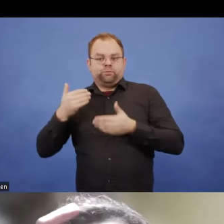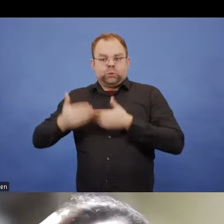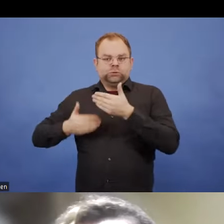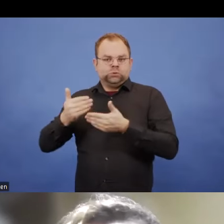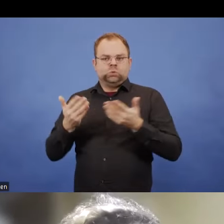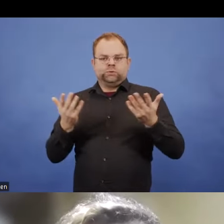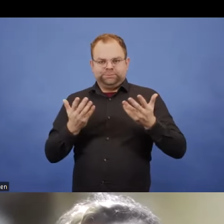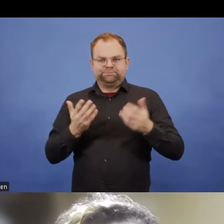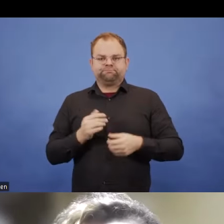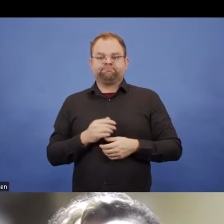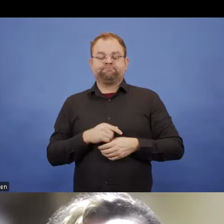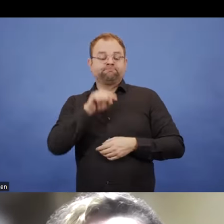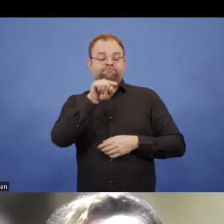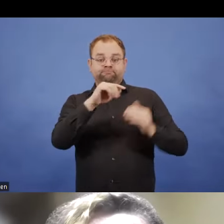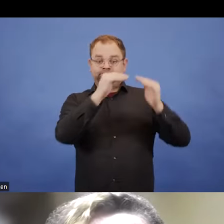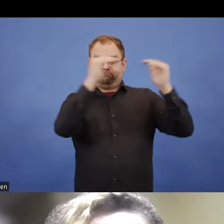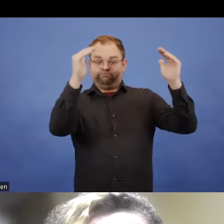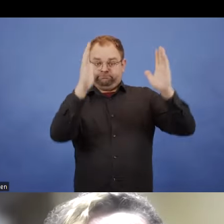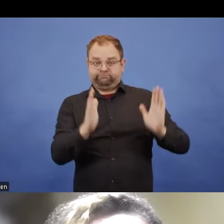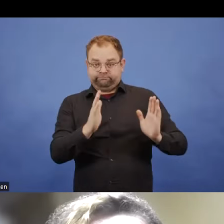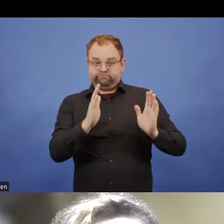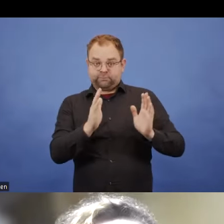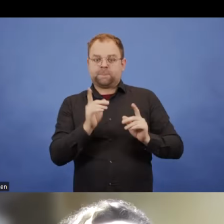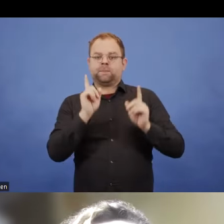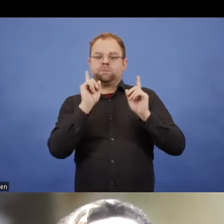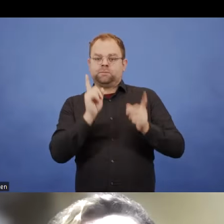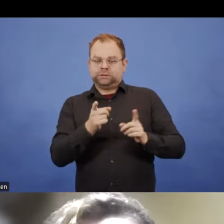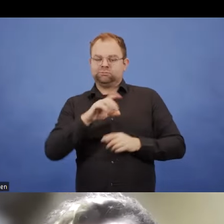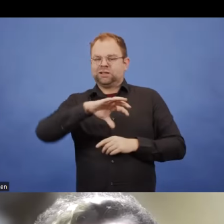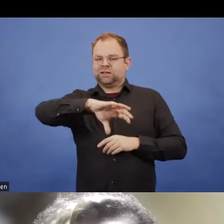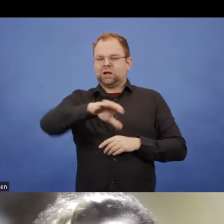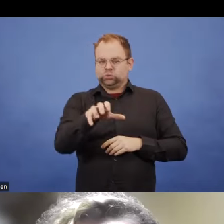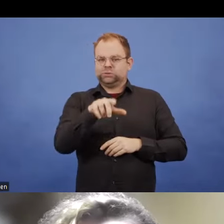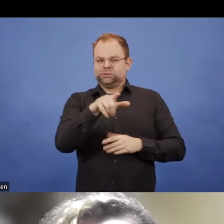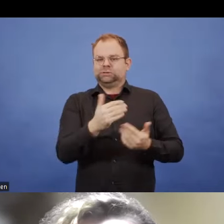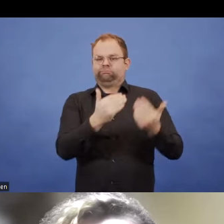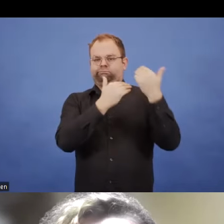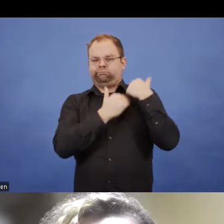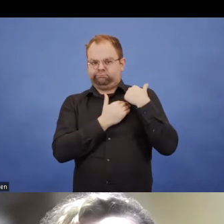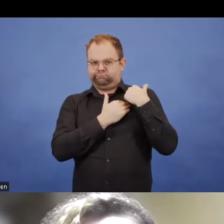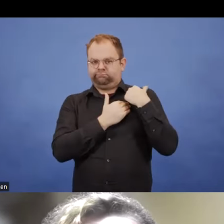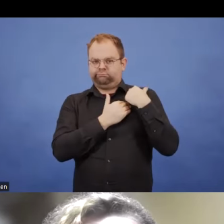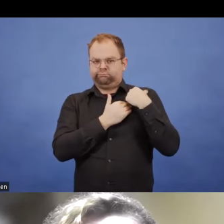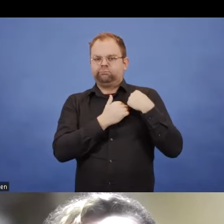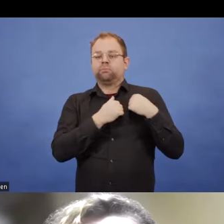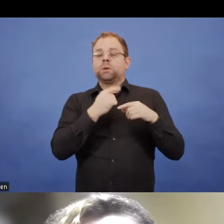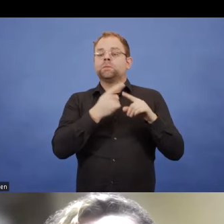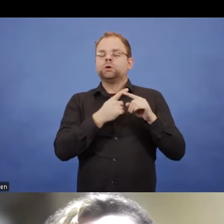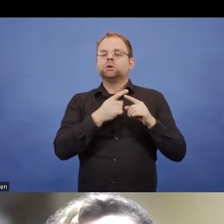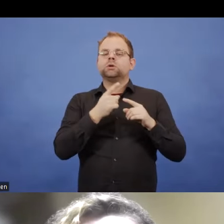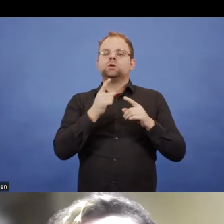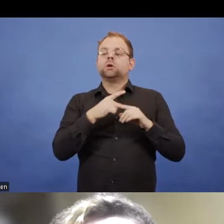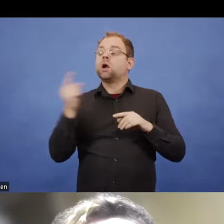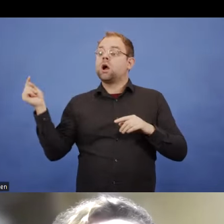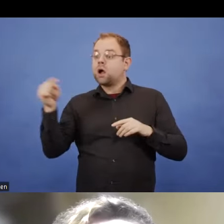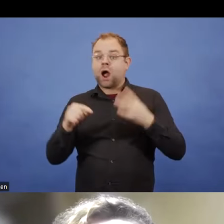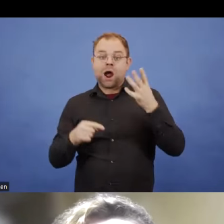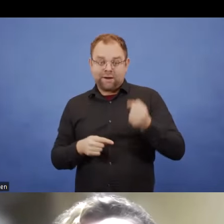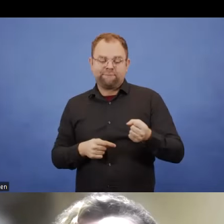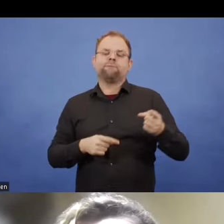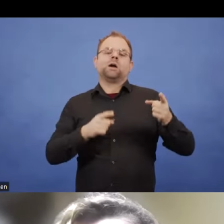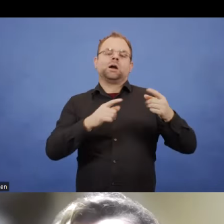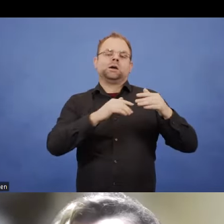basis, but to ensure that everyone with physical disabilities have access to this process. We need to